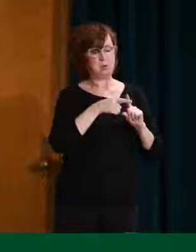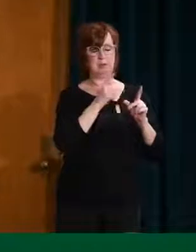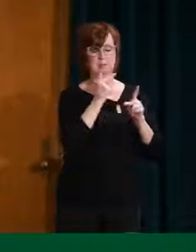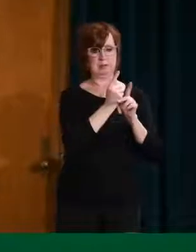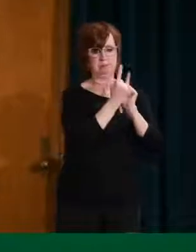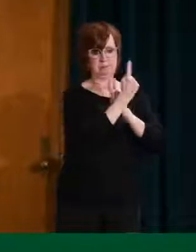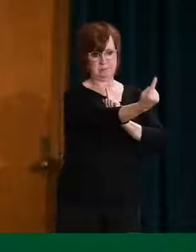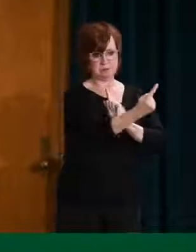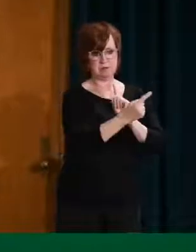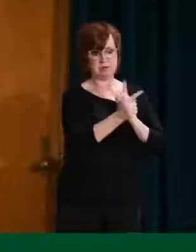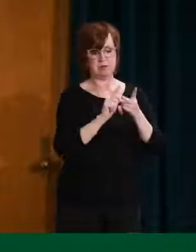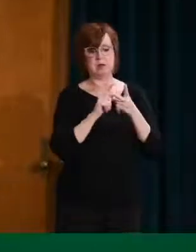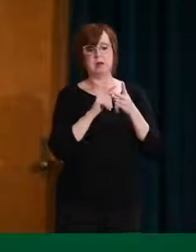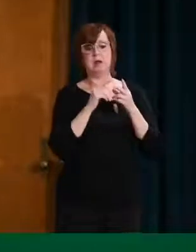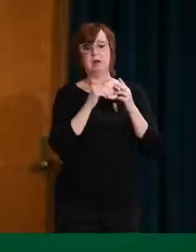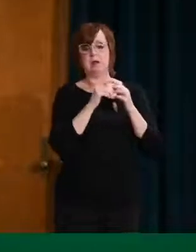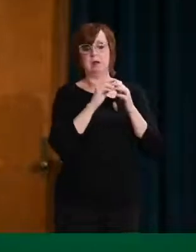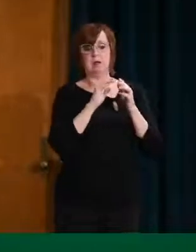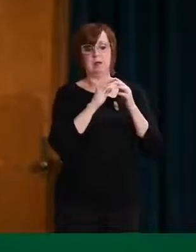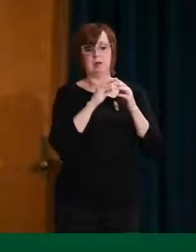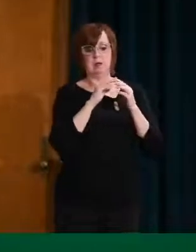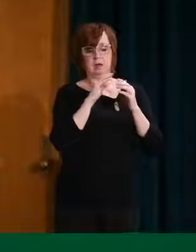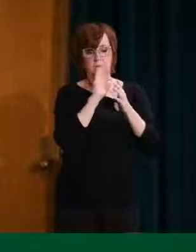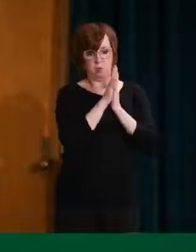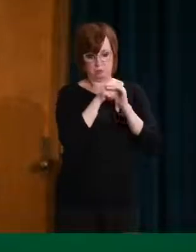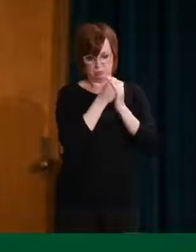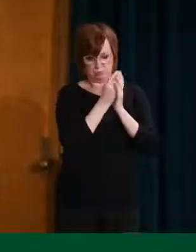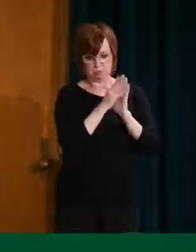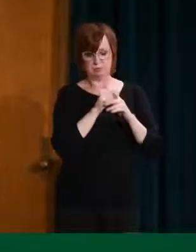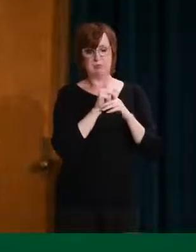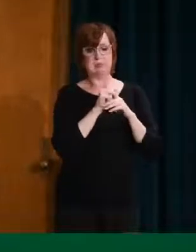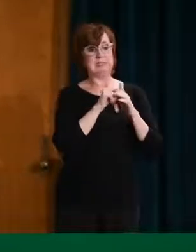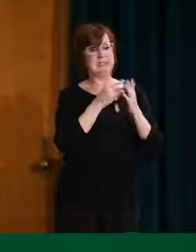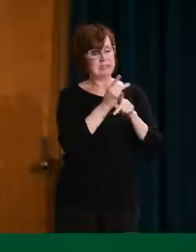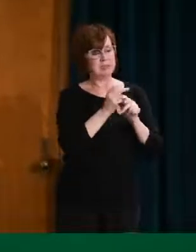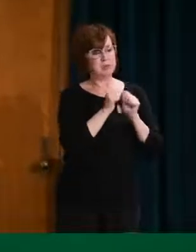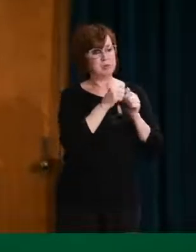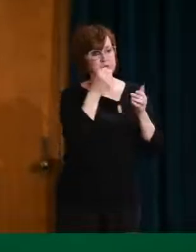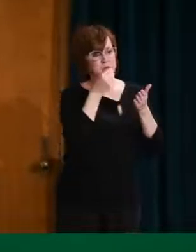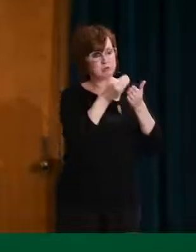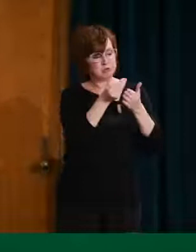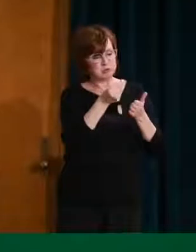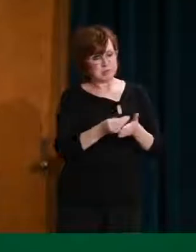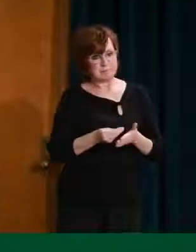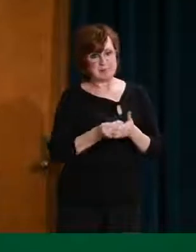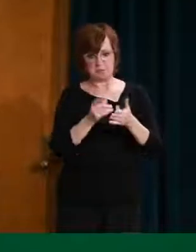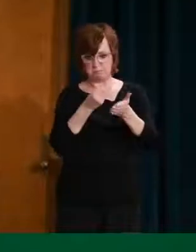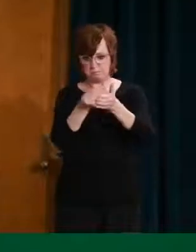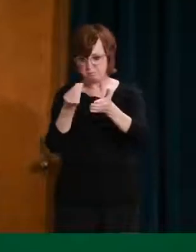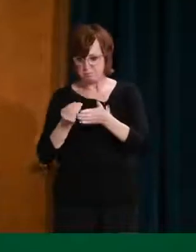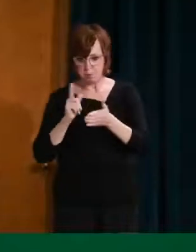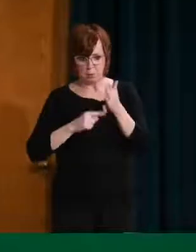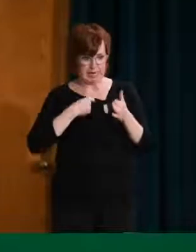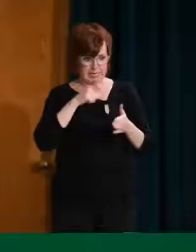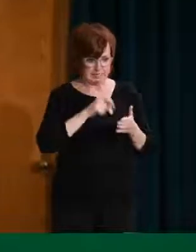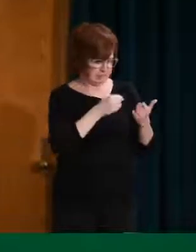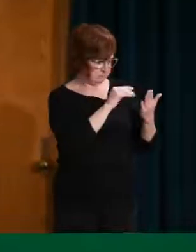very thoughtful when we go shopping about getting what we need and coming back and then washing our hands, and